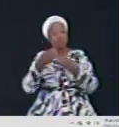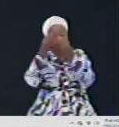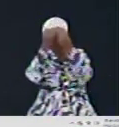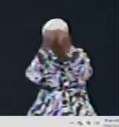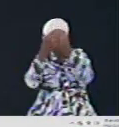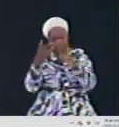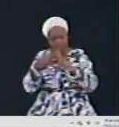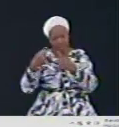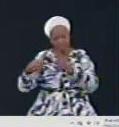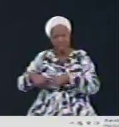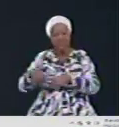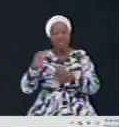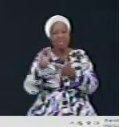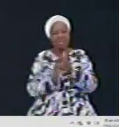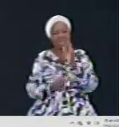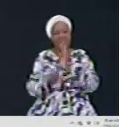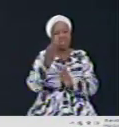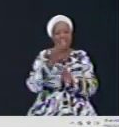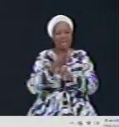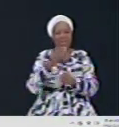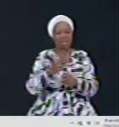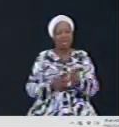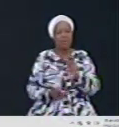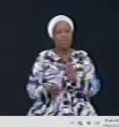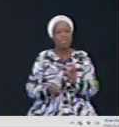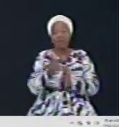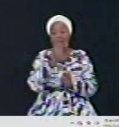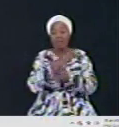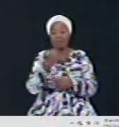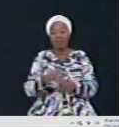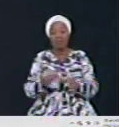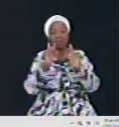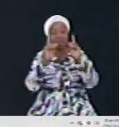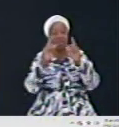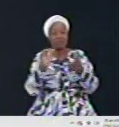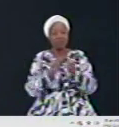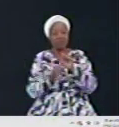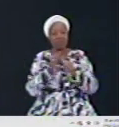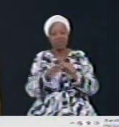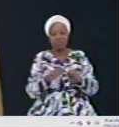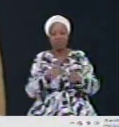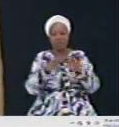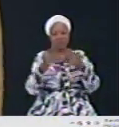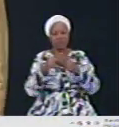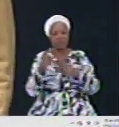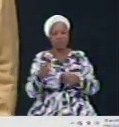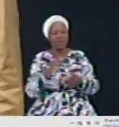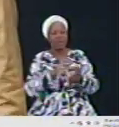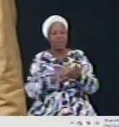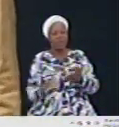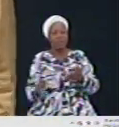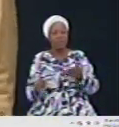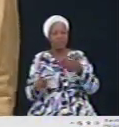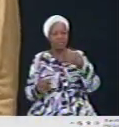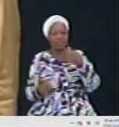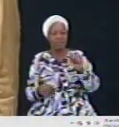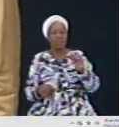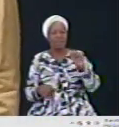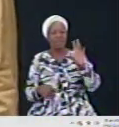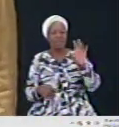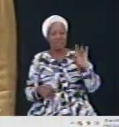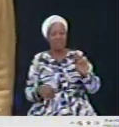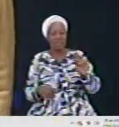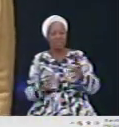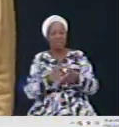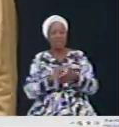heart that form of doctrine which was delivered you. Verse 18. In verse 18, being